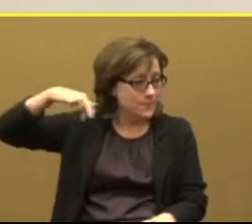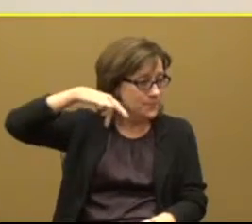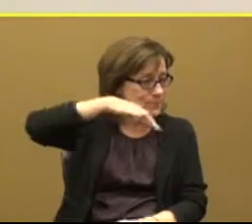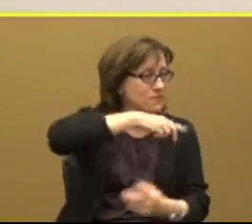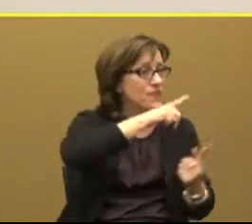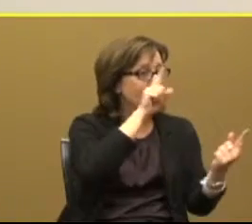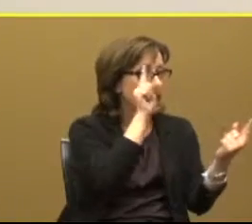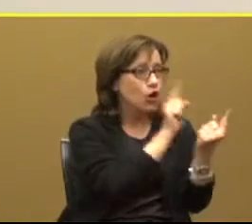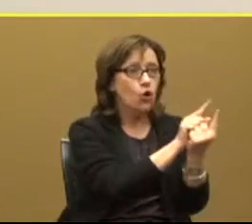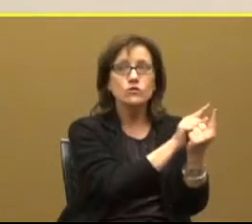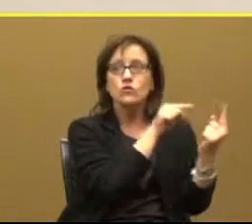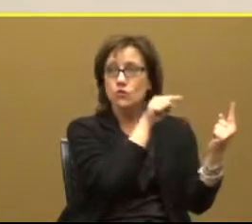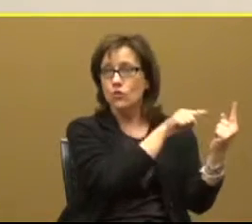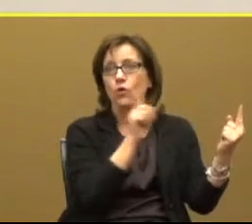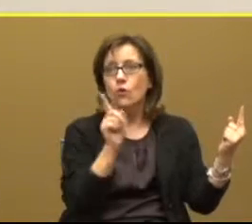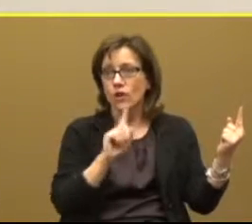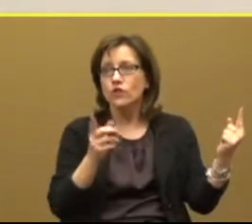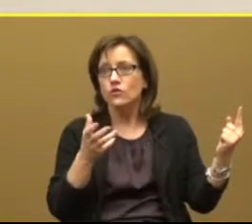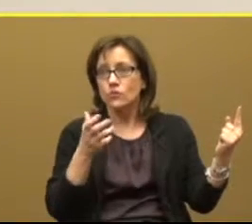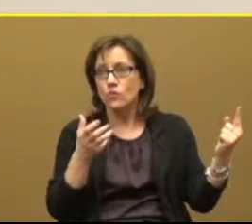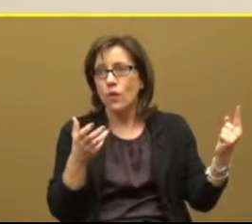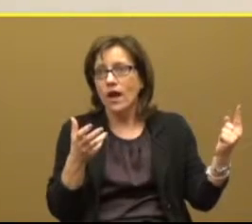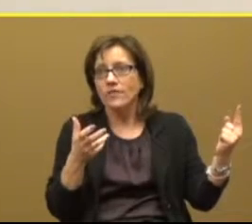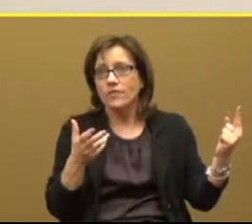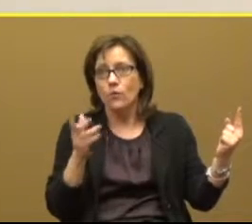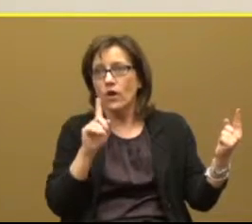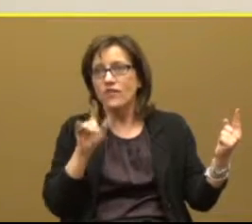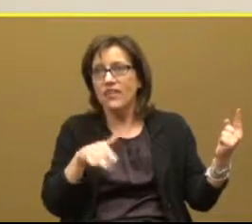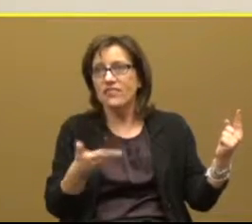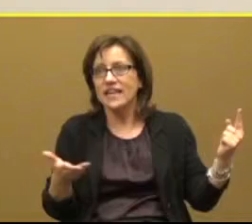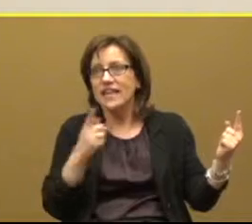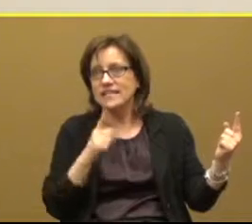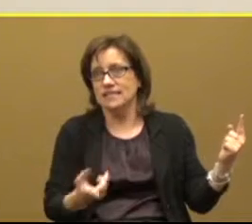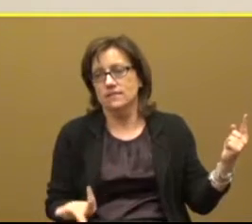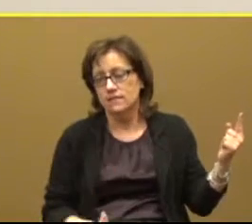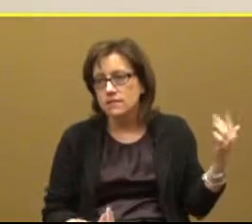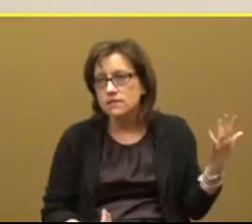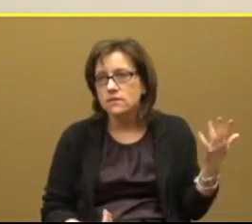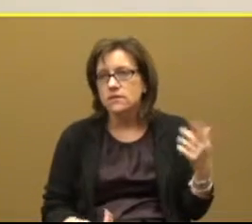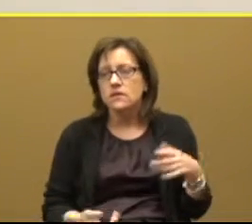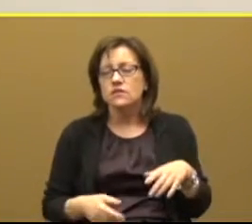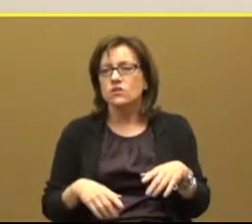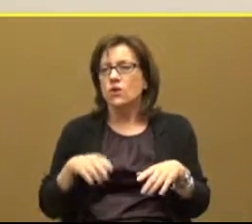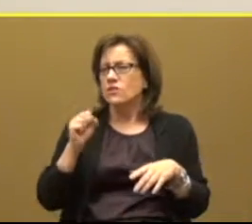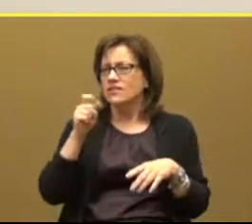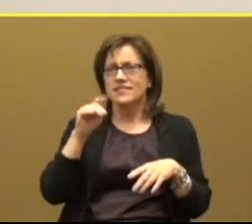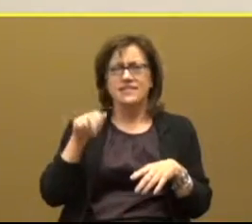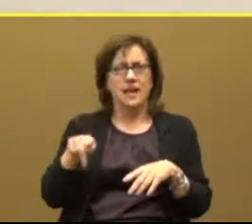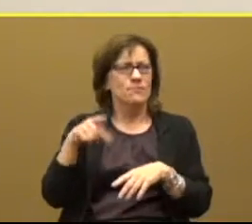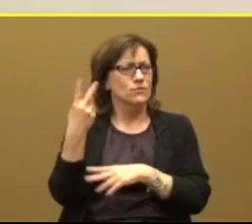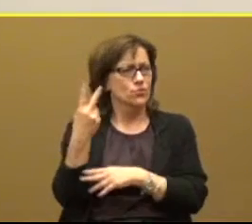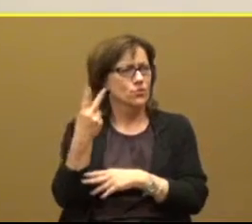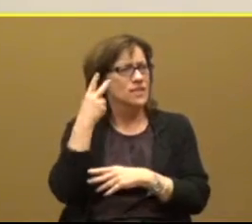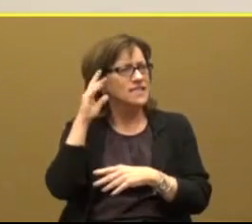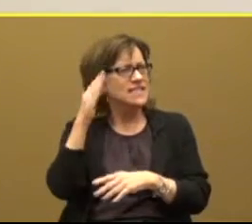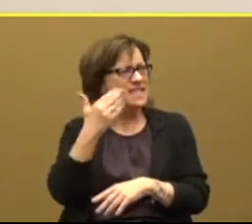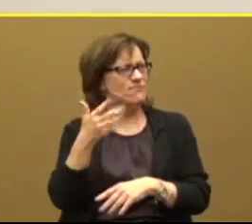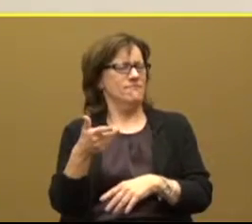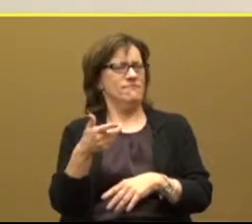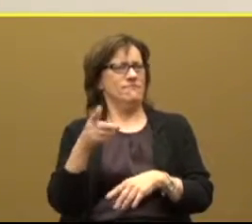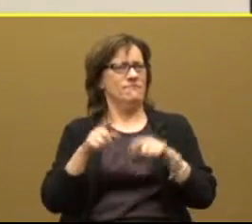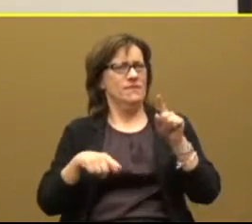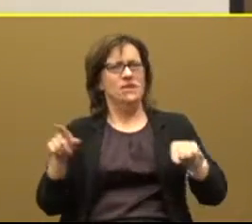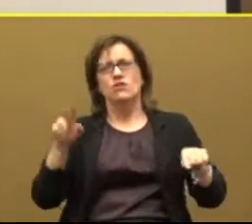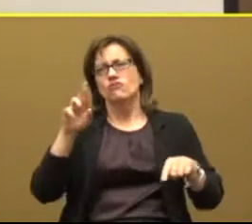really, really important. So step 2 seems like this random thing. It is, again, we've gone